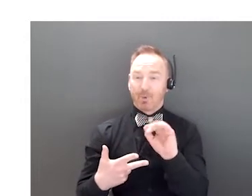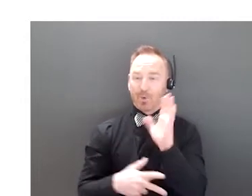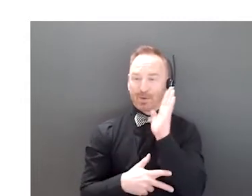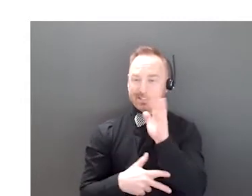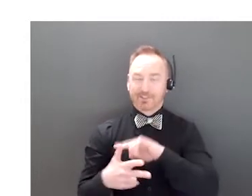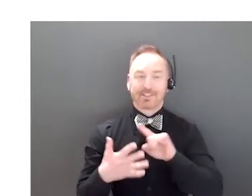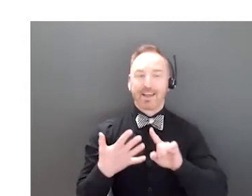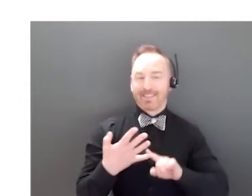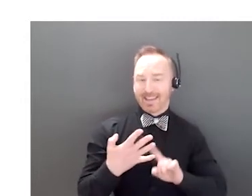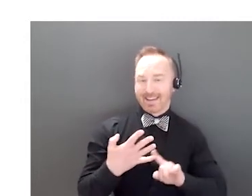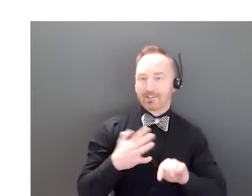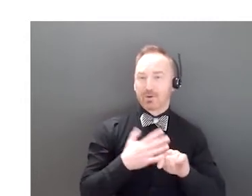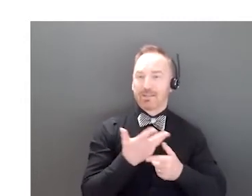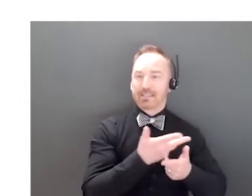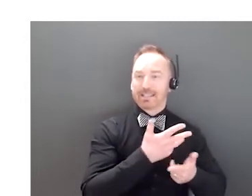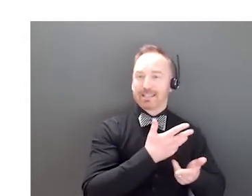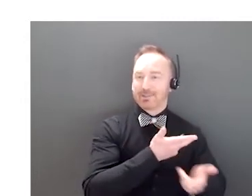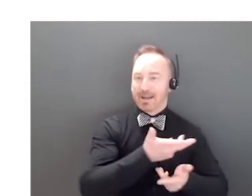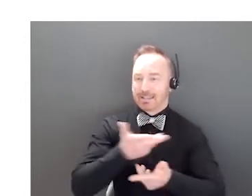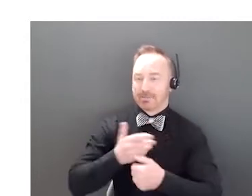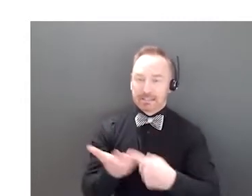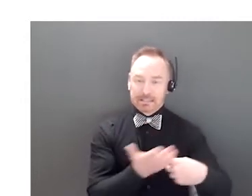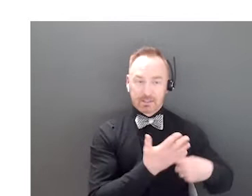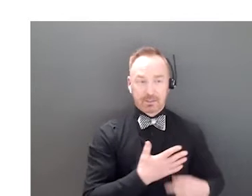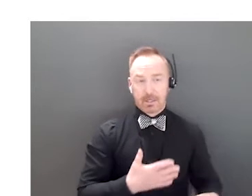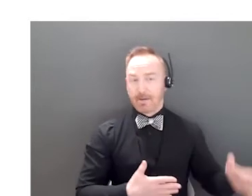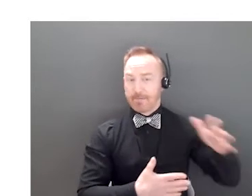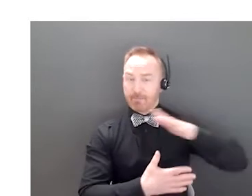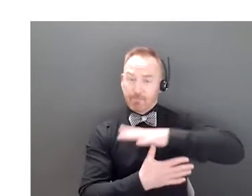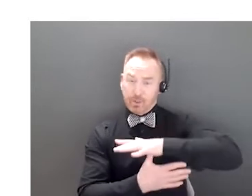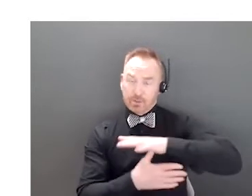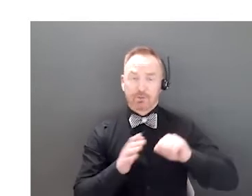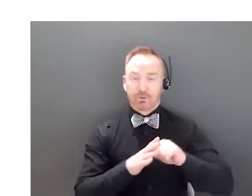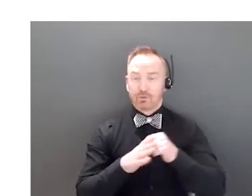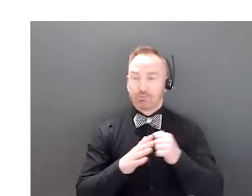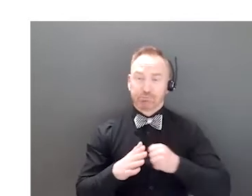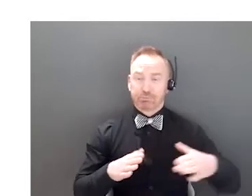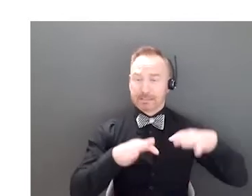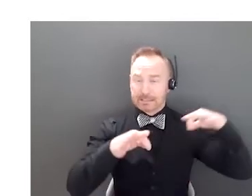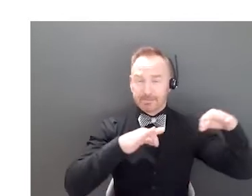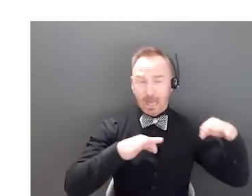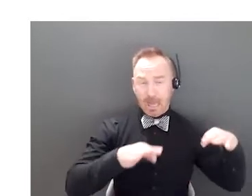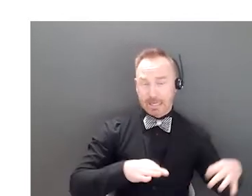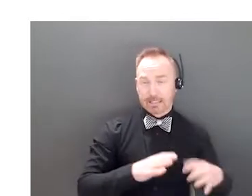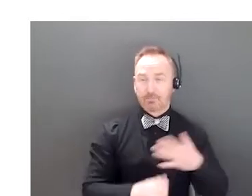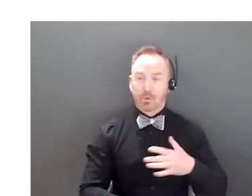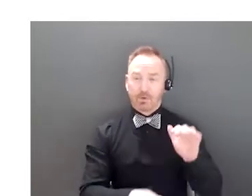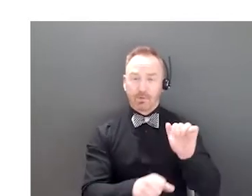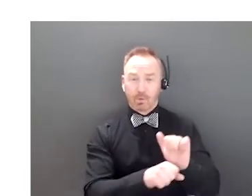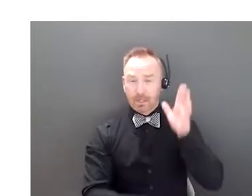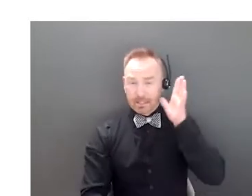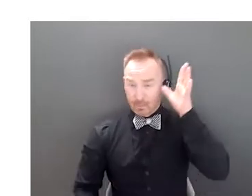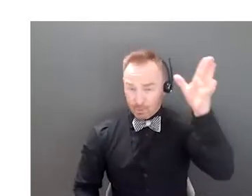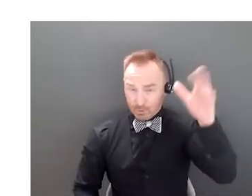our industry representative. The first presentation will focus on defining the future of work, as well as highlighting its challenges and opportunities for people